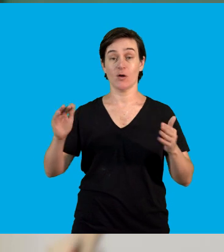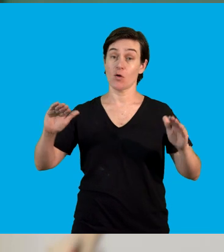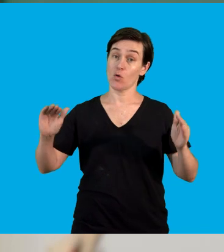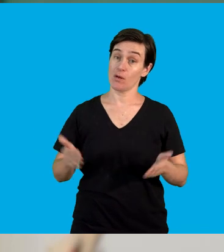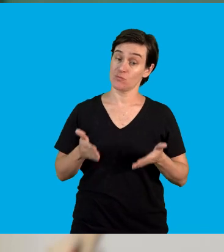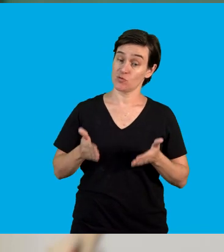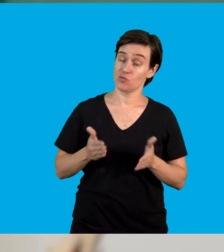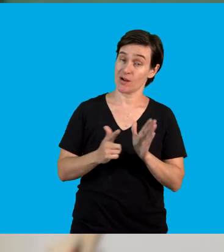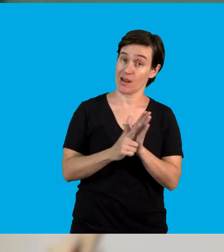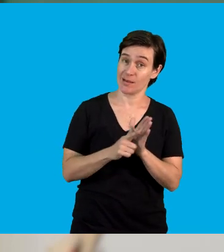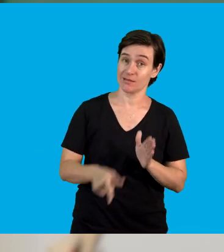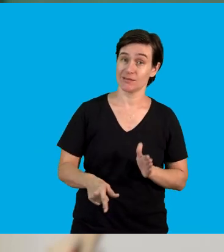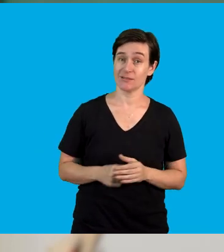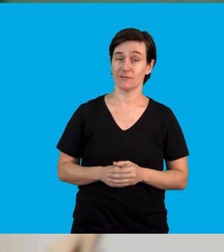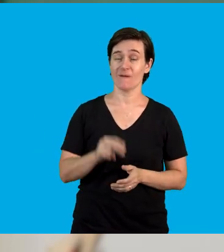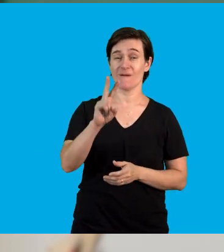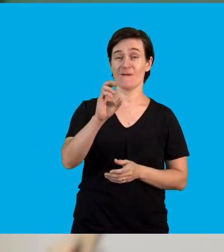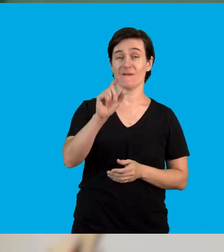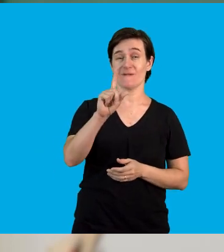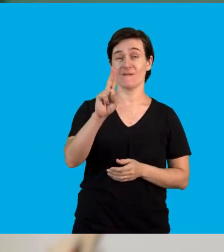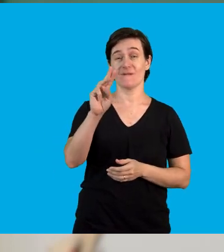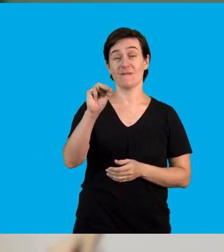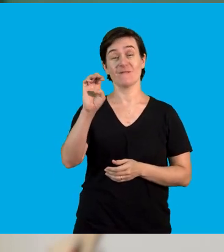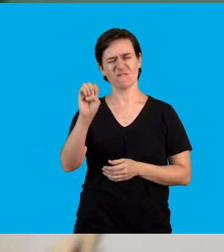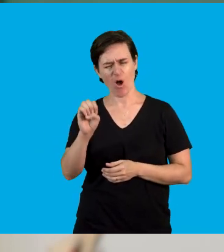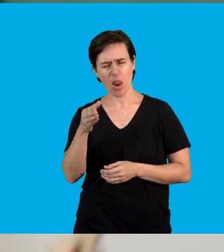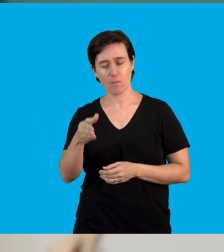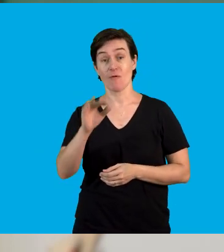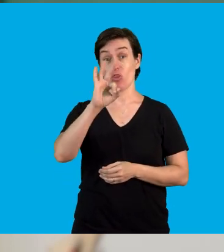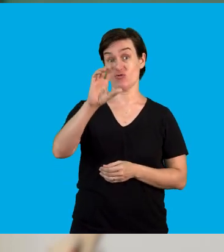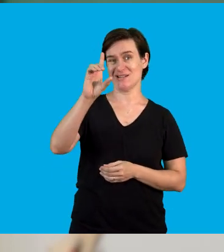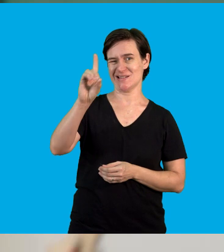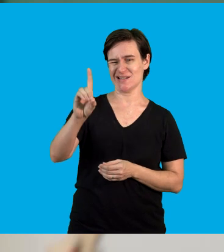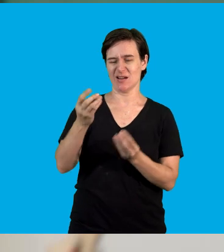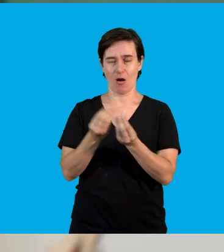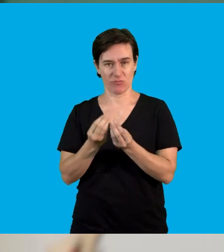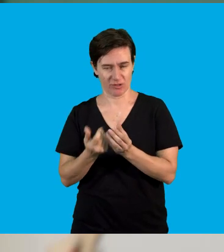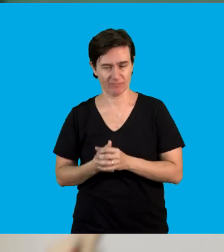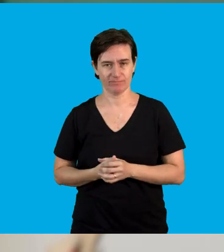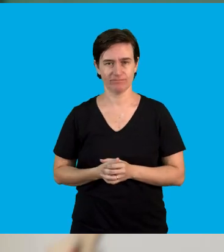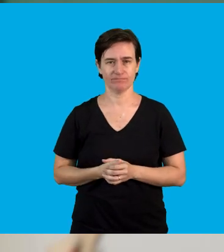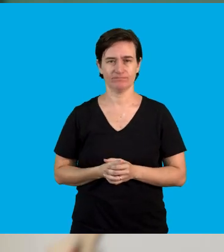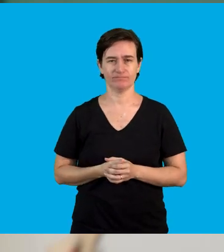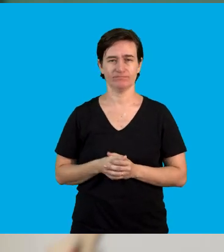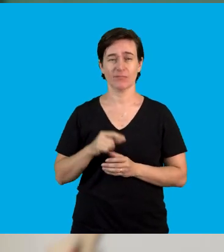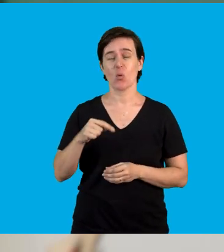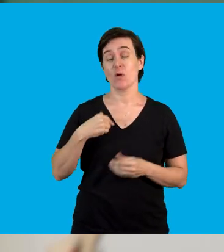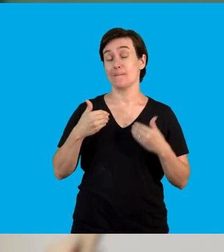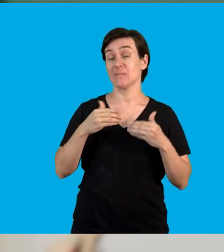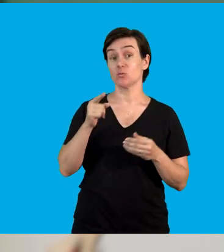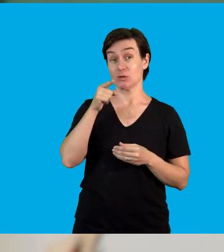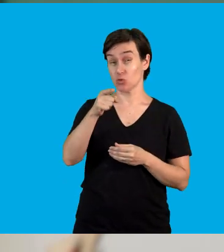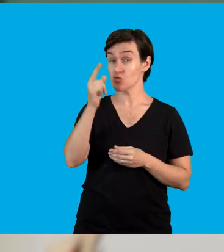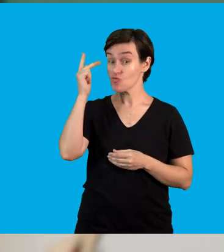Hello learners, and welcome to today's lesson of volume of 3D objects. Let's start off our lesson with a did you